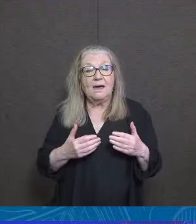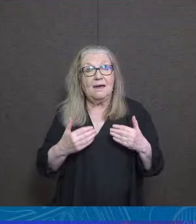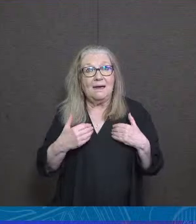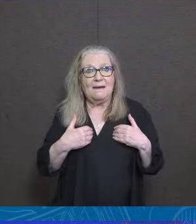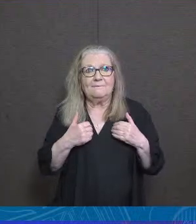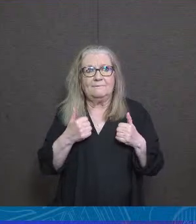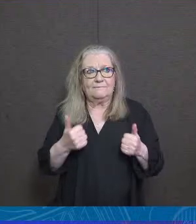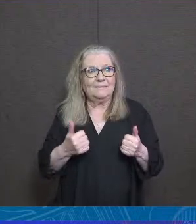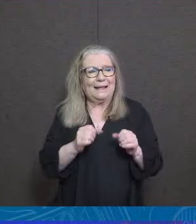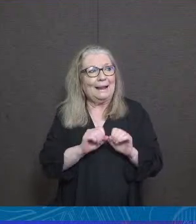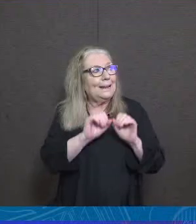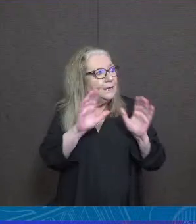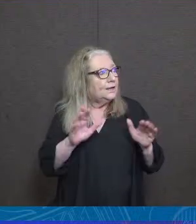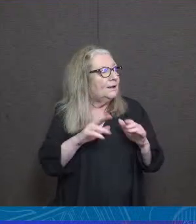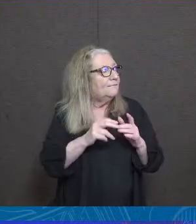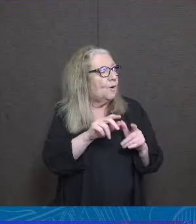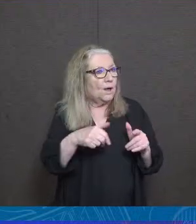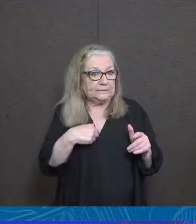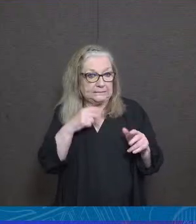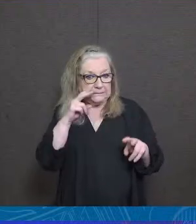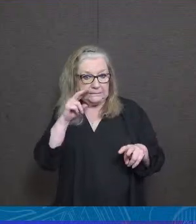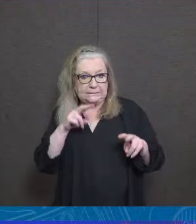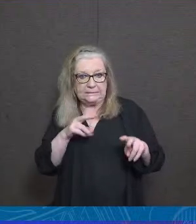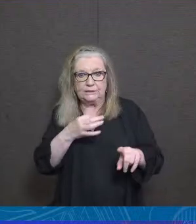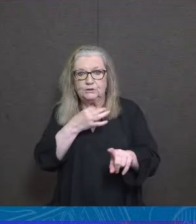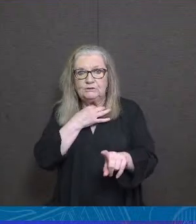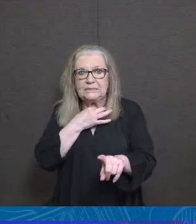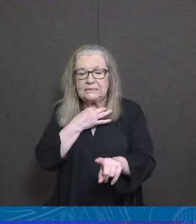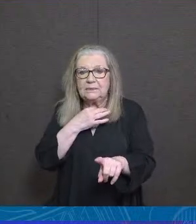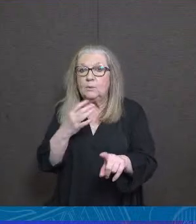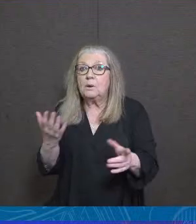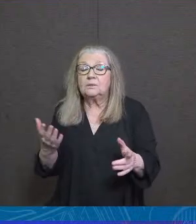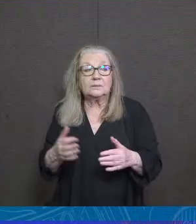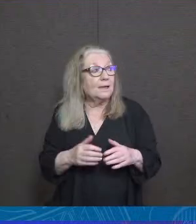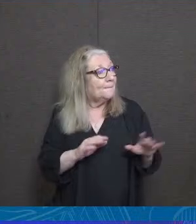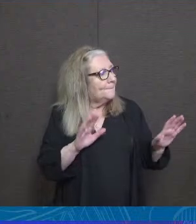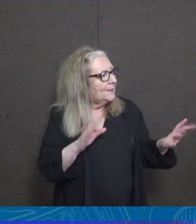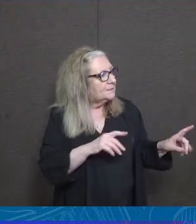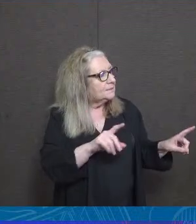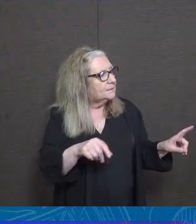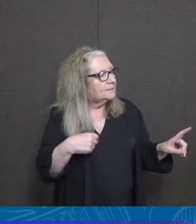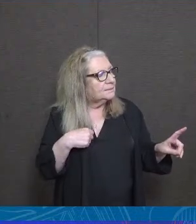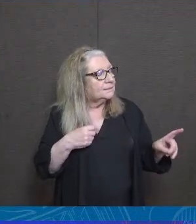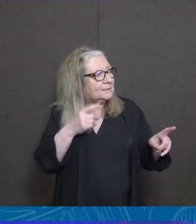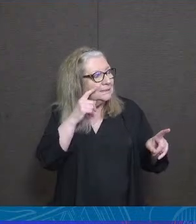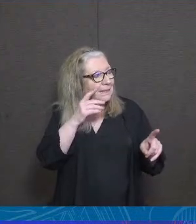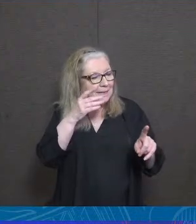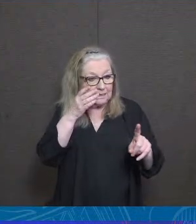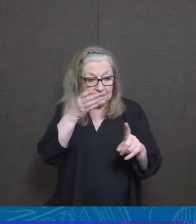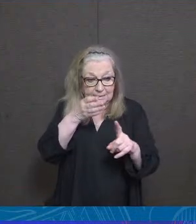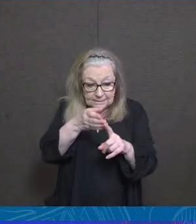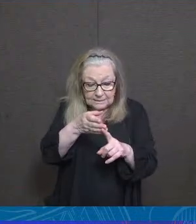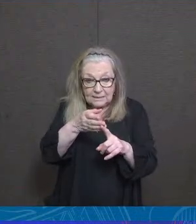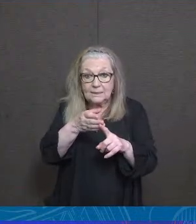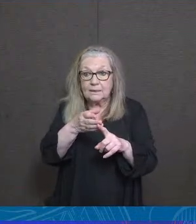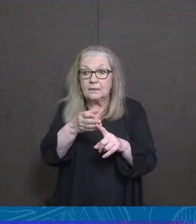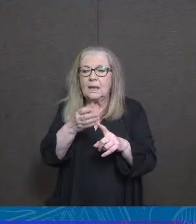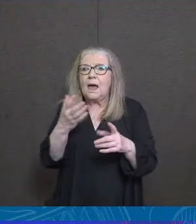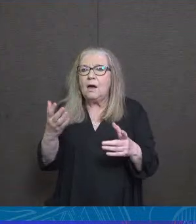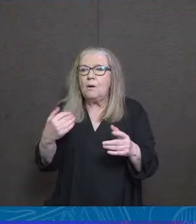need disaggregated data to enable risk assessments to be targeted and account for the intersectionality of people. I've heard